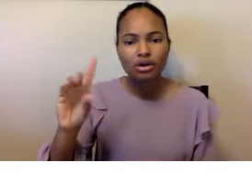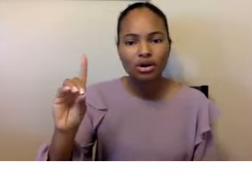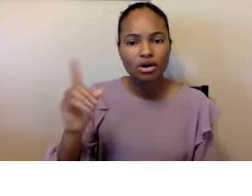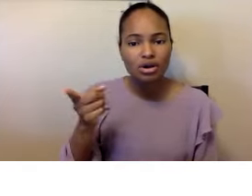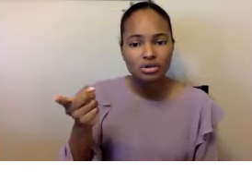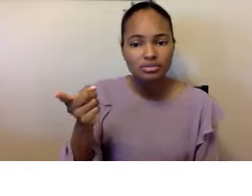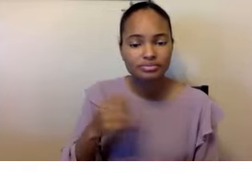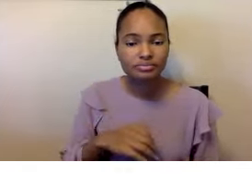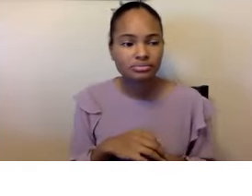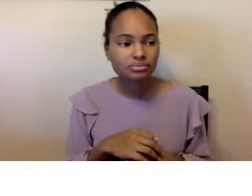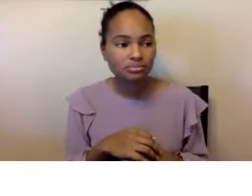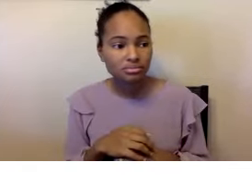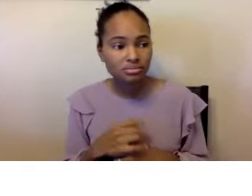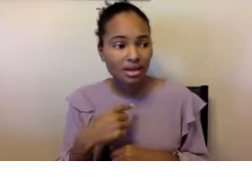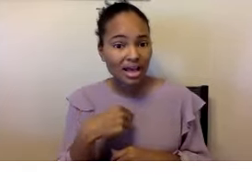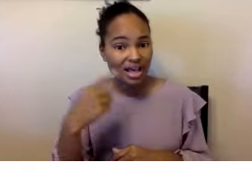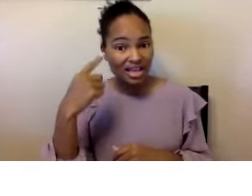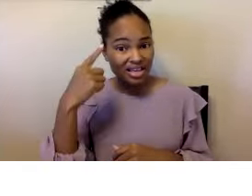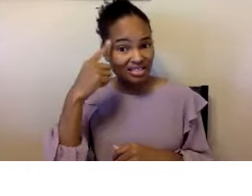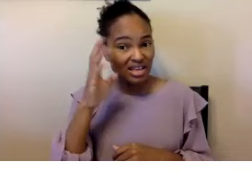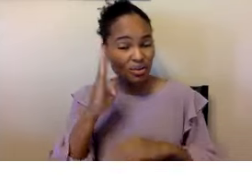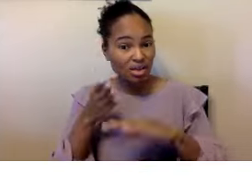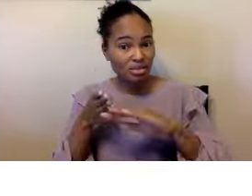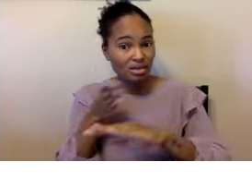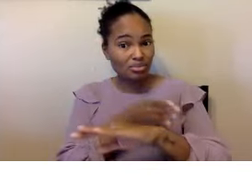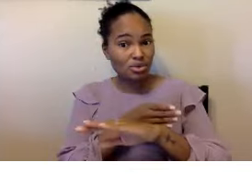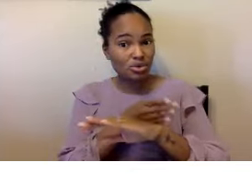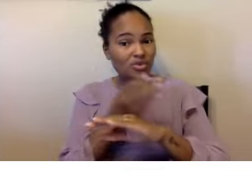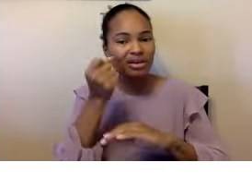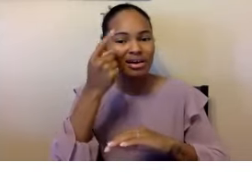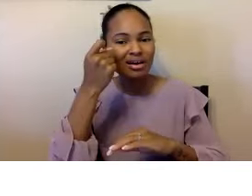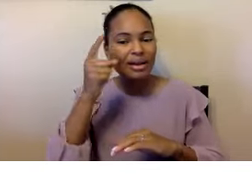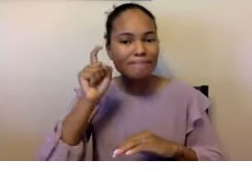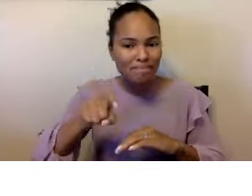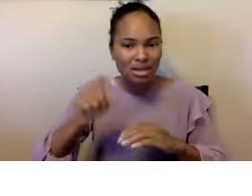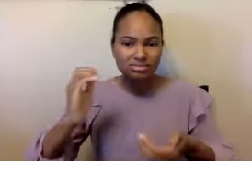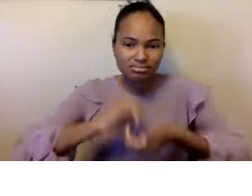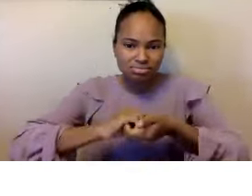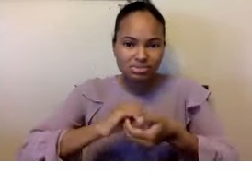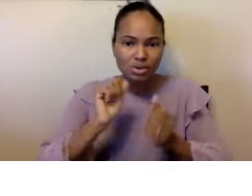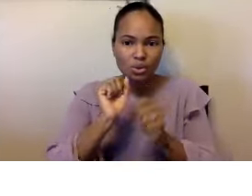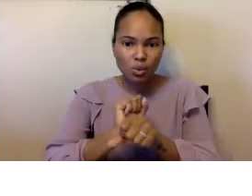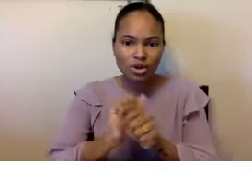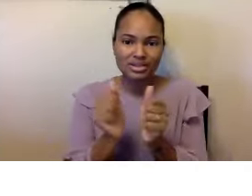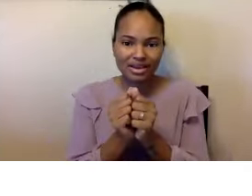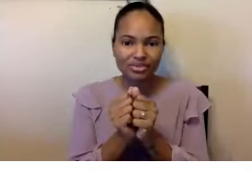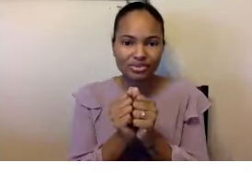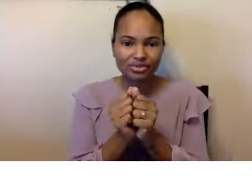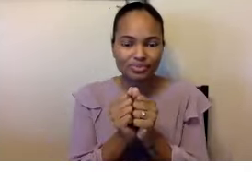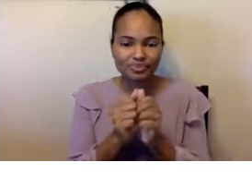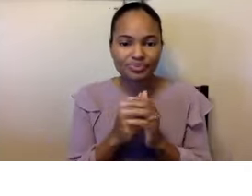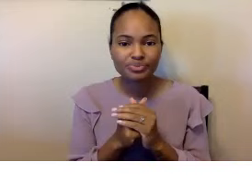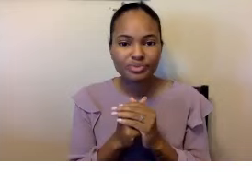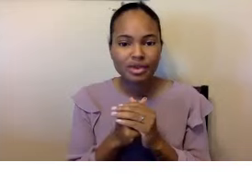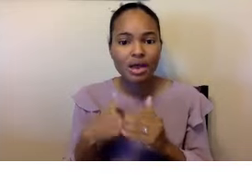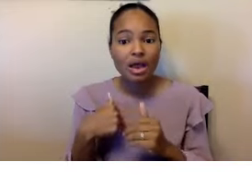I see it getting stronger, but we have to work together to make it stronger. What I mean by I see it getting stronger, I